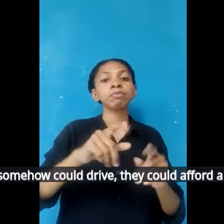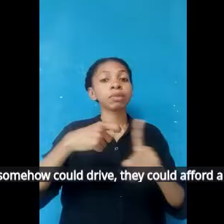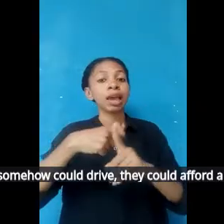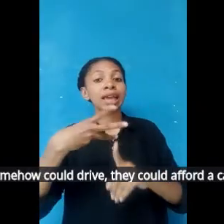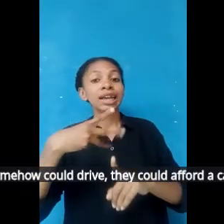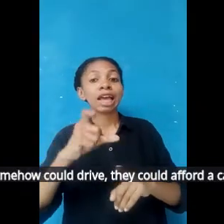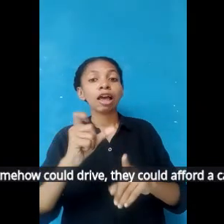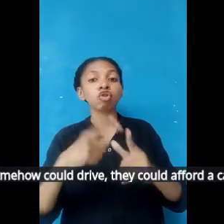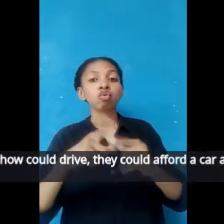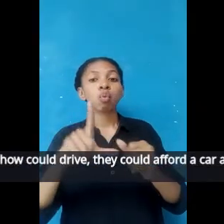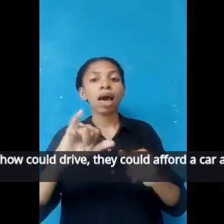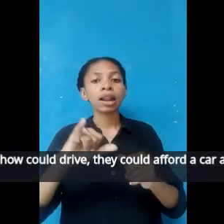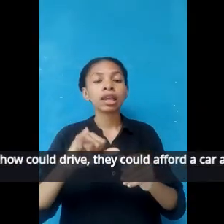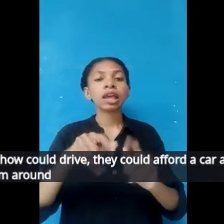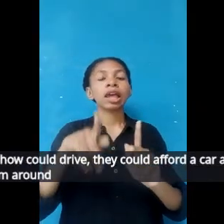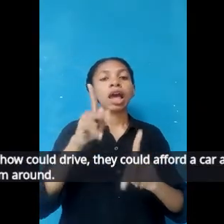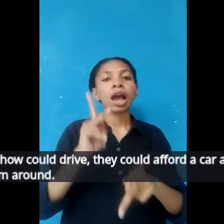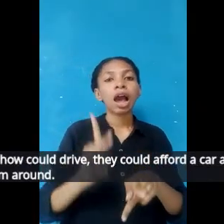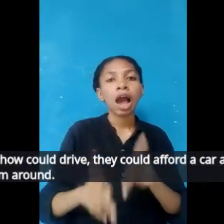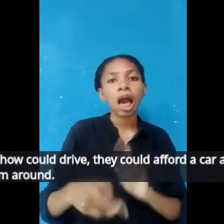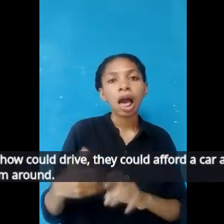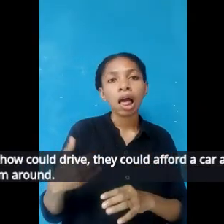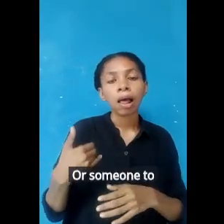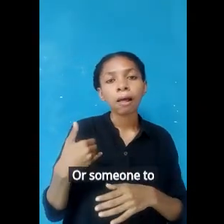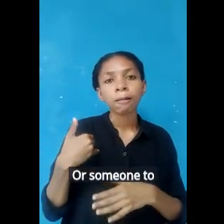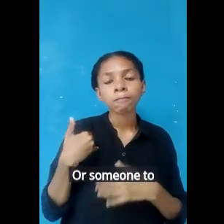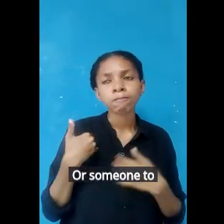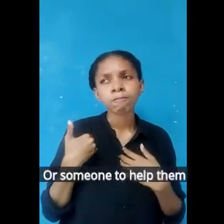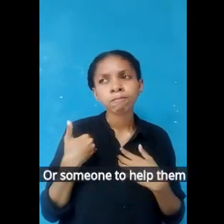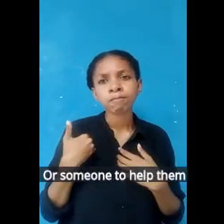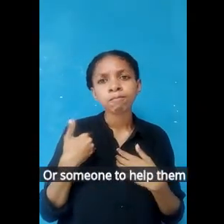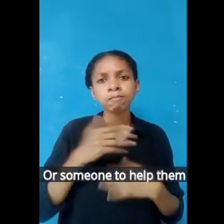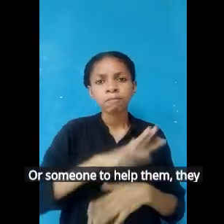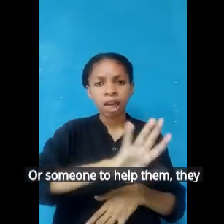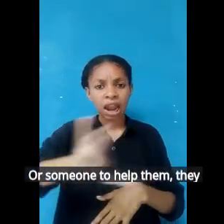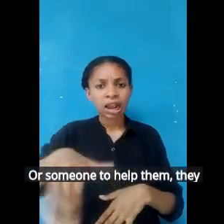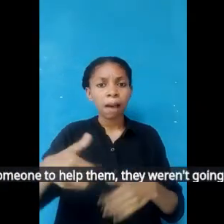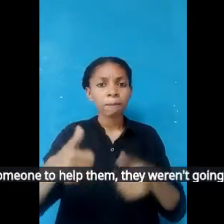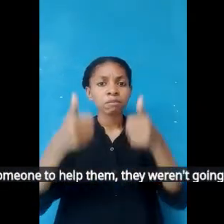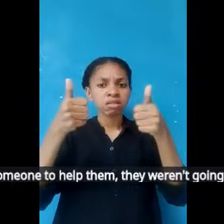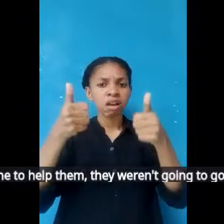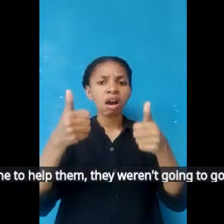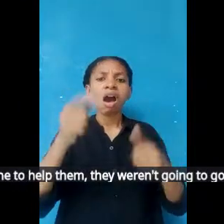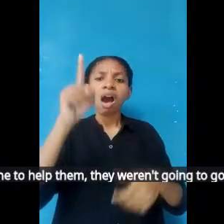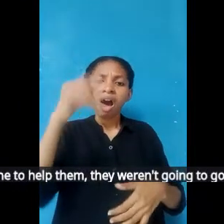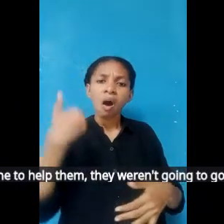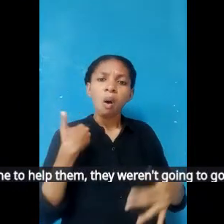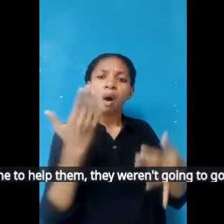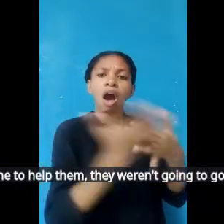had a driver to take them around or someone to help them. They weren't going to go anywhere.